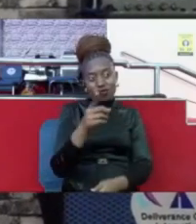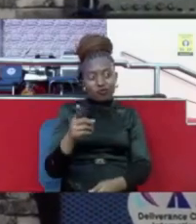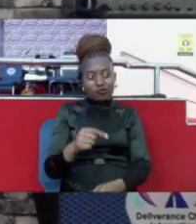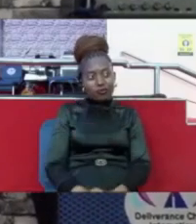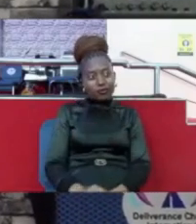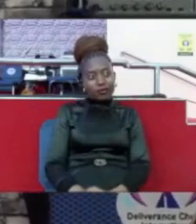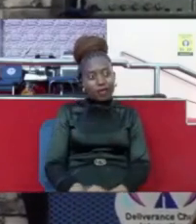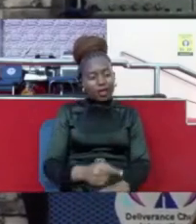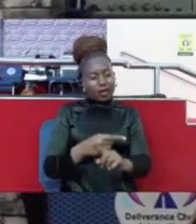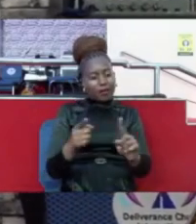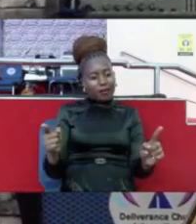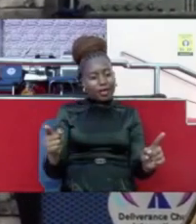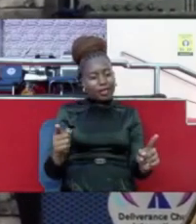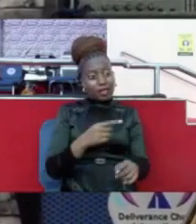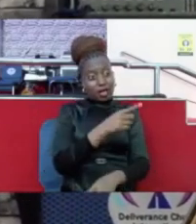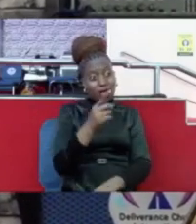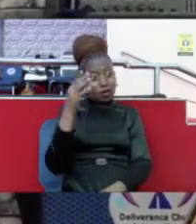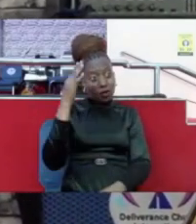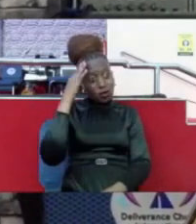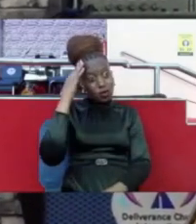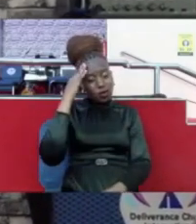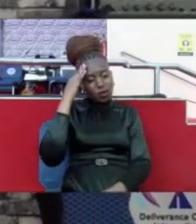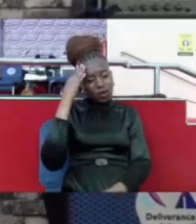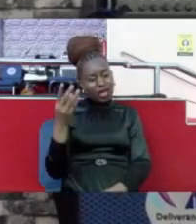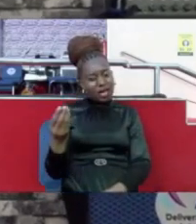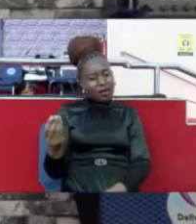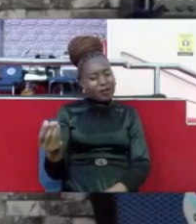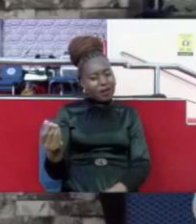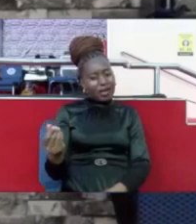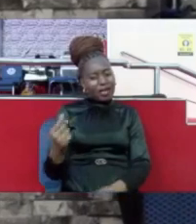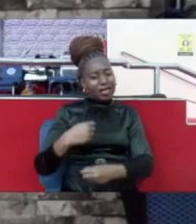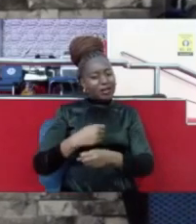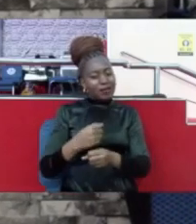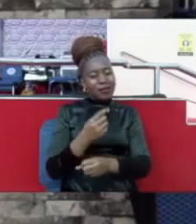But do you know that your money does not make you anything?